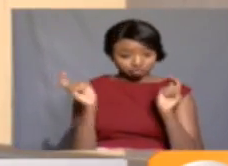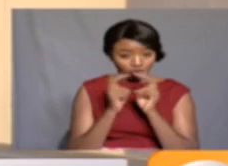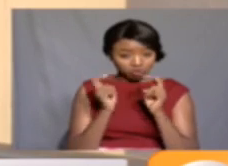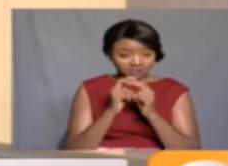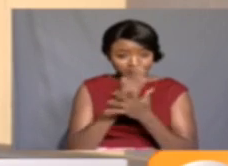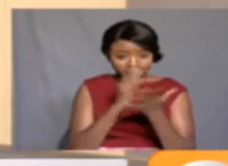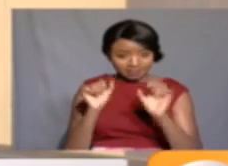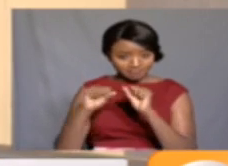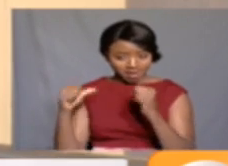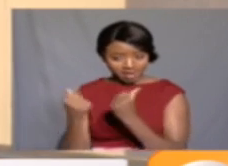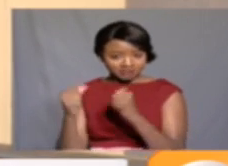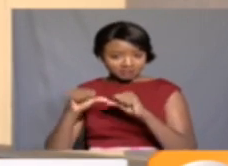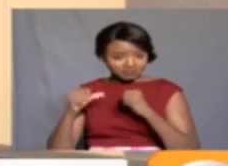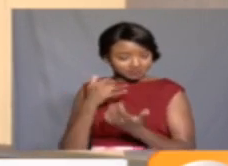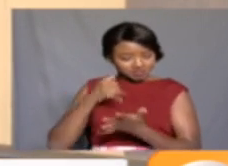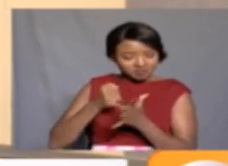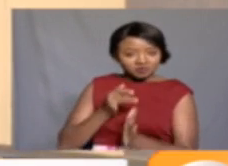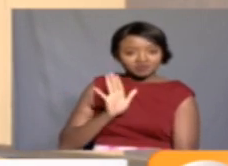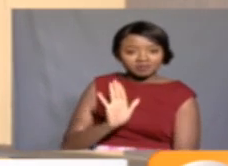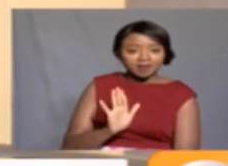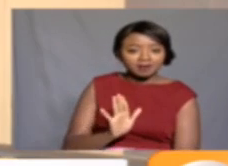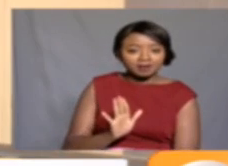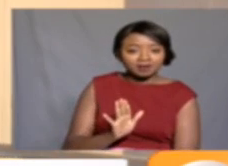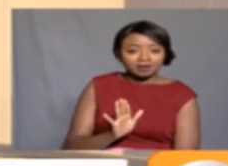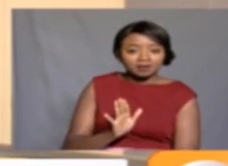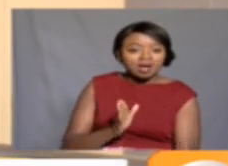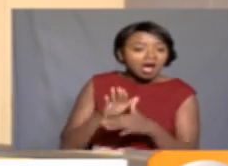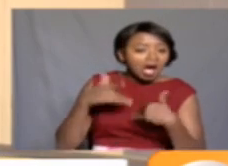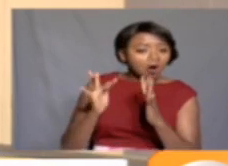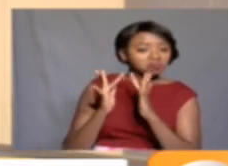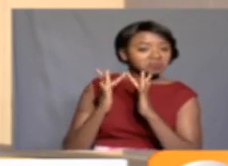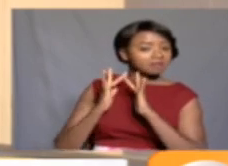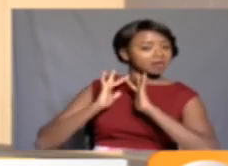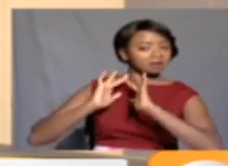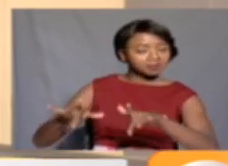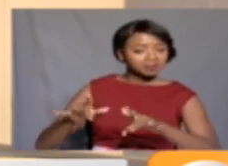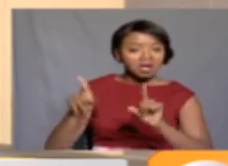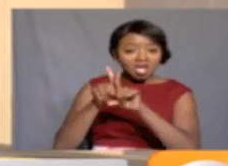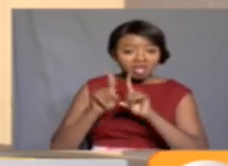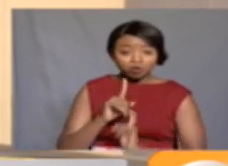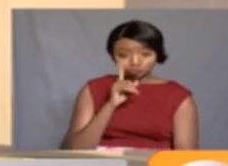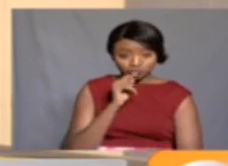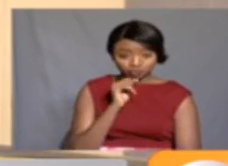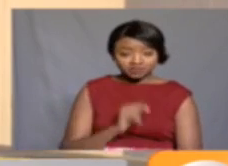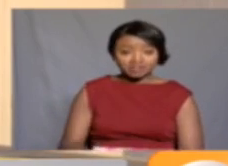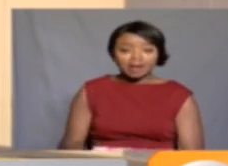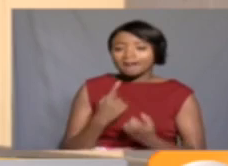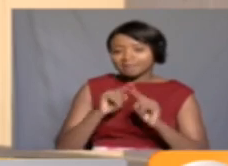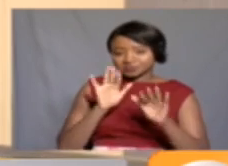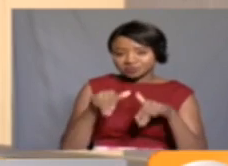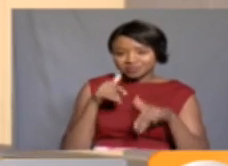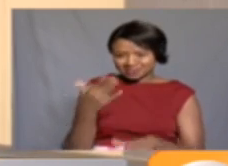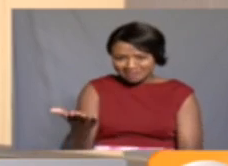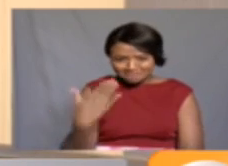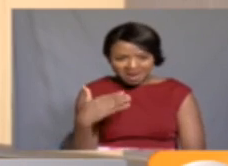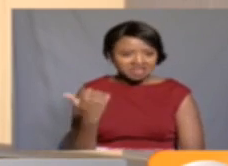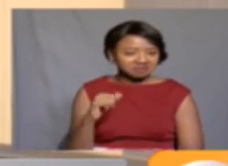these agencies involved through email and on Twitter, but I'm yet to